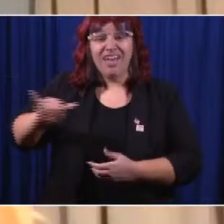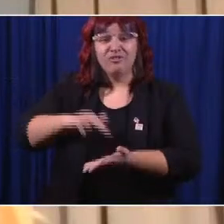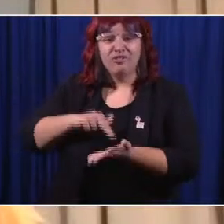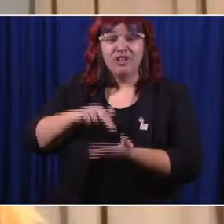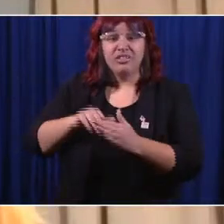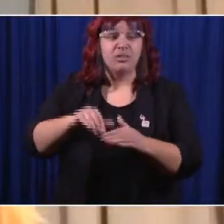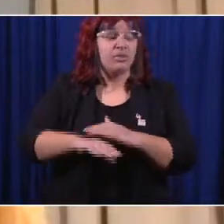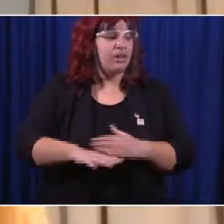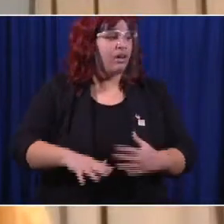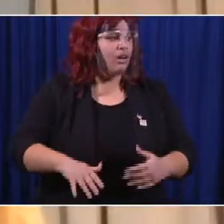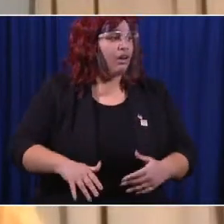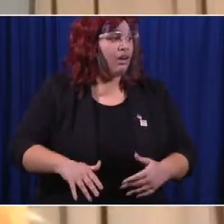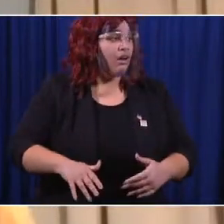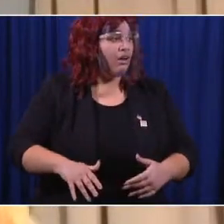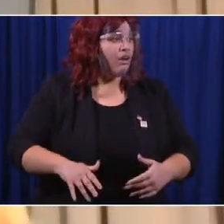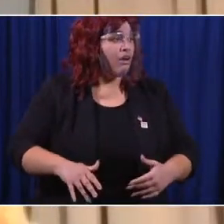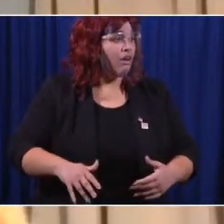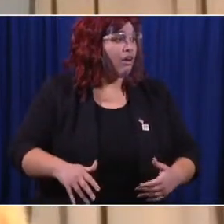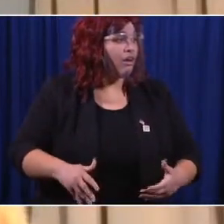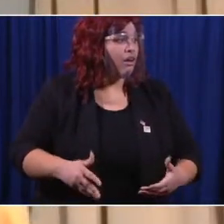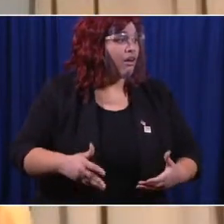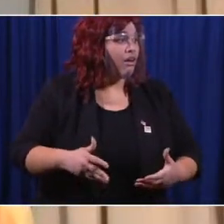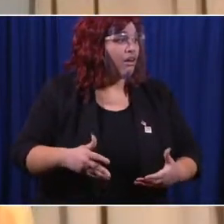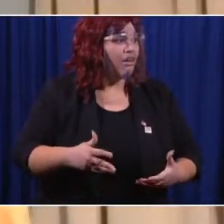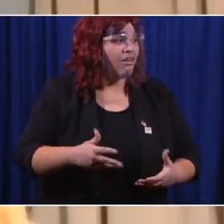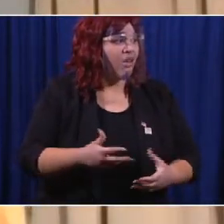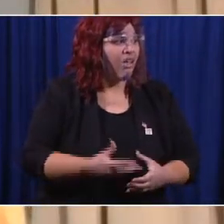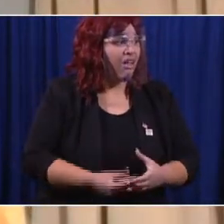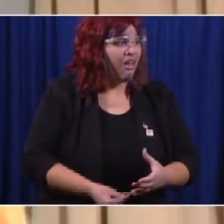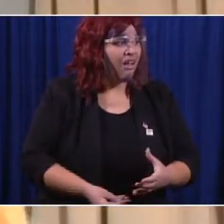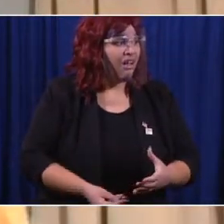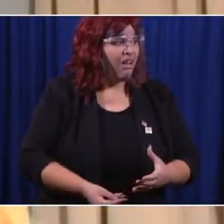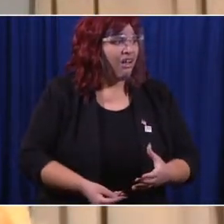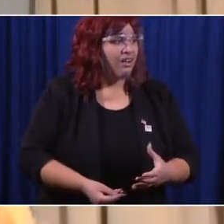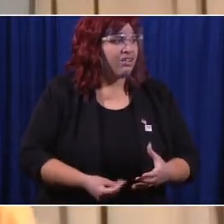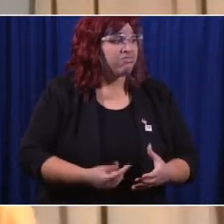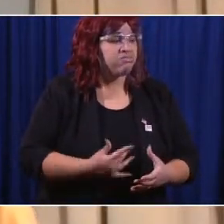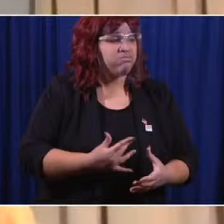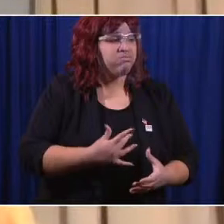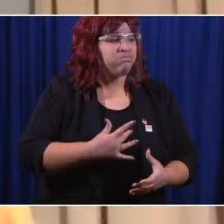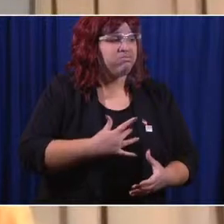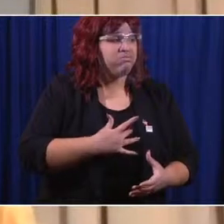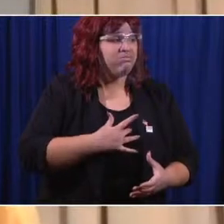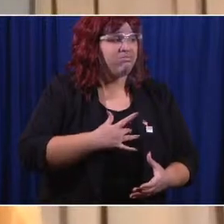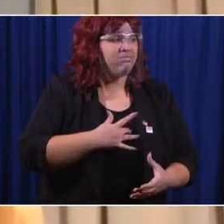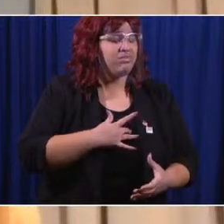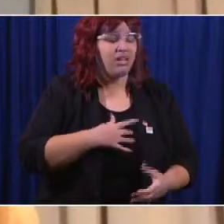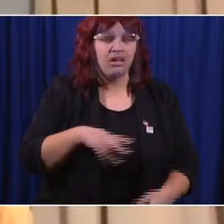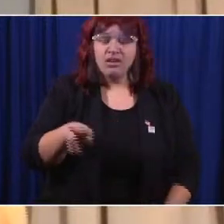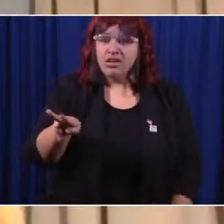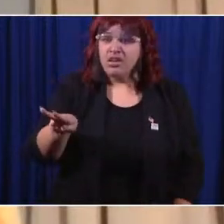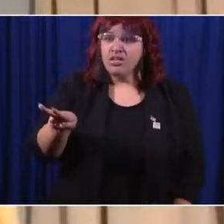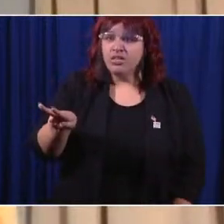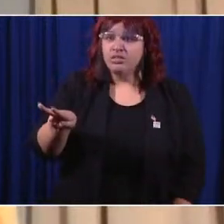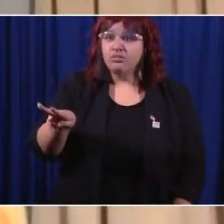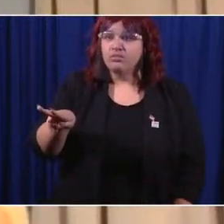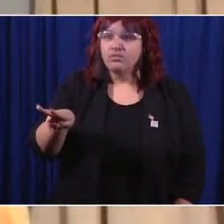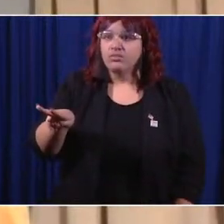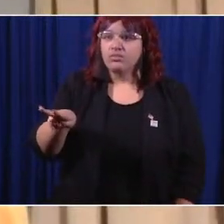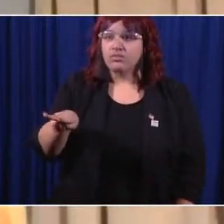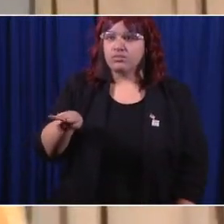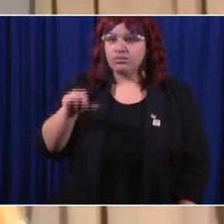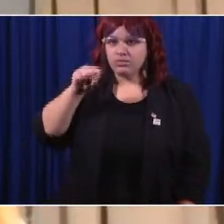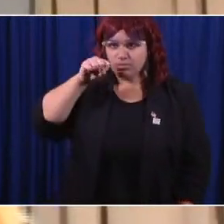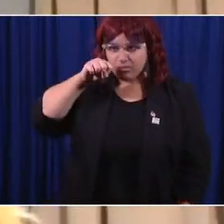being there during that time, was devastating. We, as nurses and caregivers, work